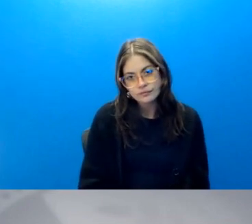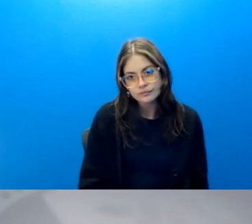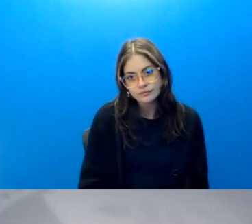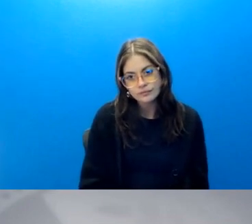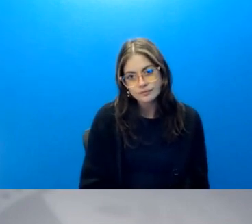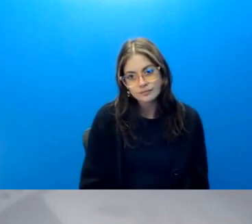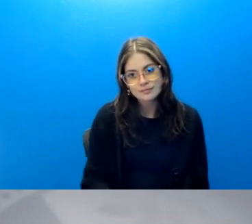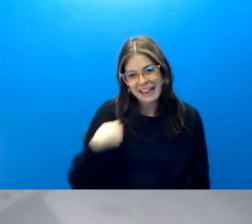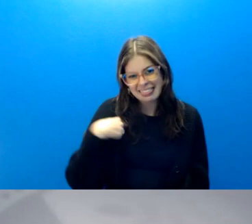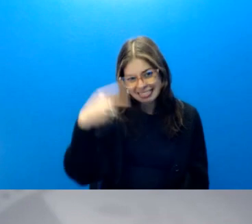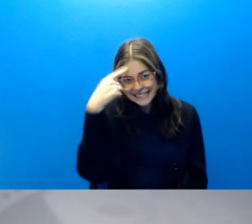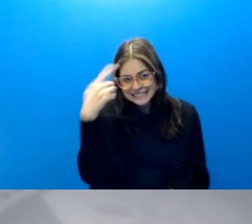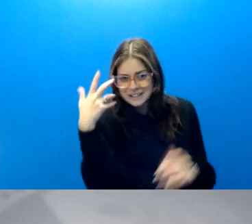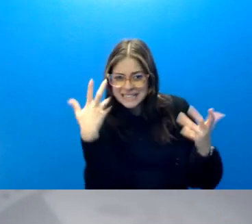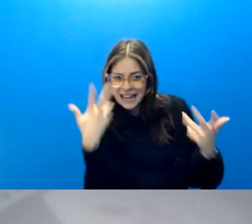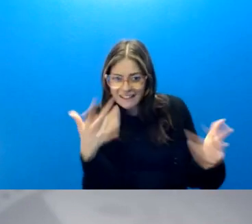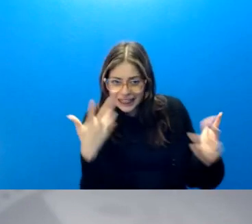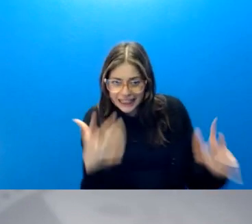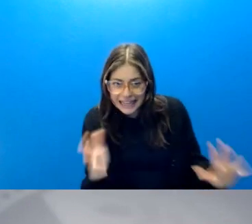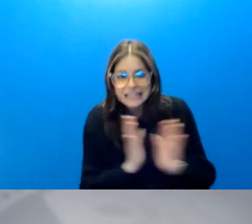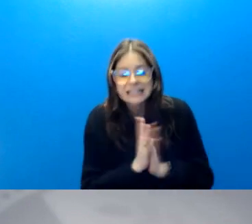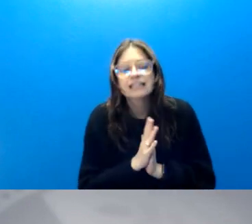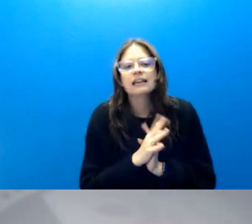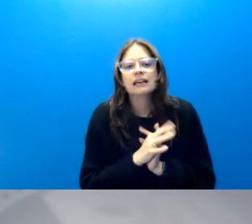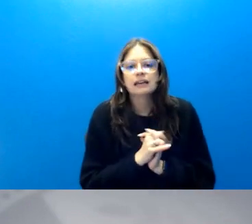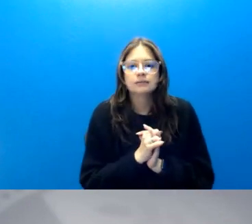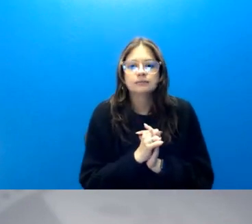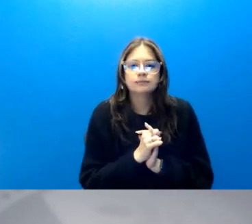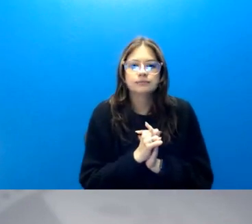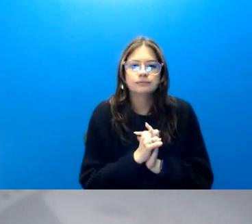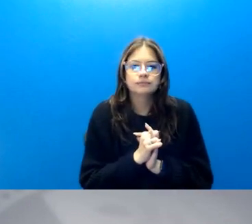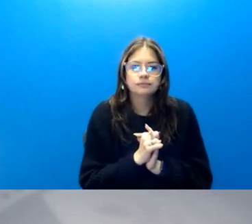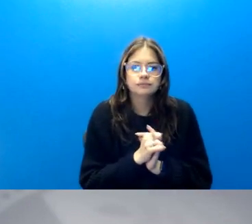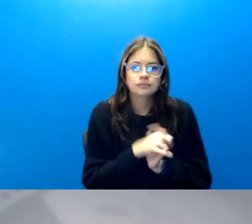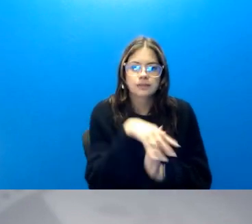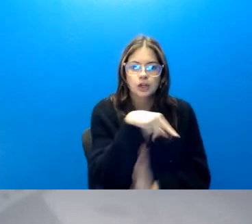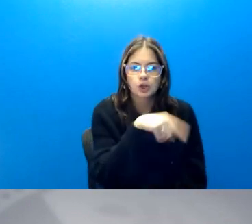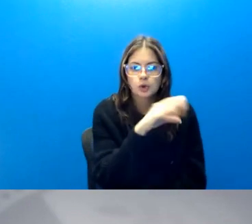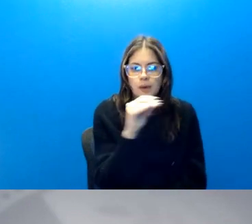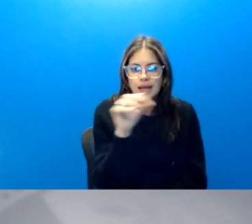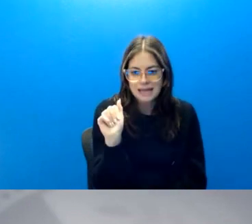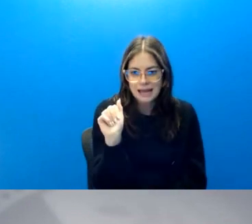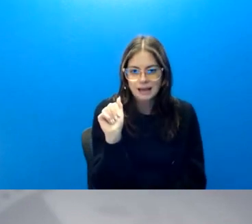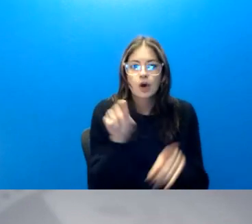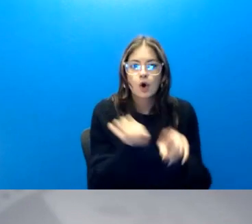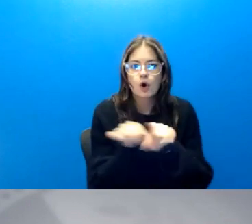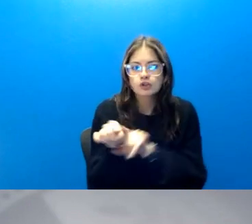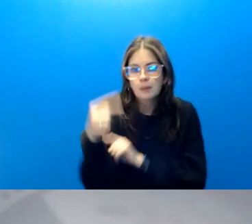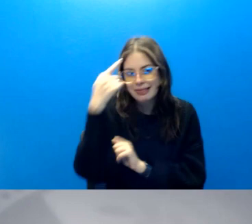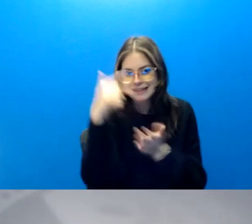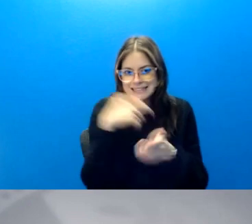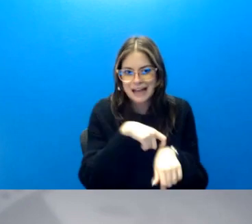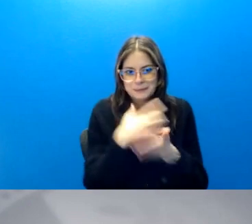And I believe that was all the questions in the Q&A. And I also think we are